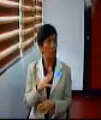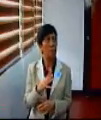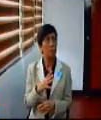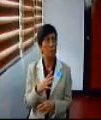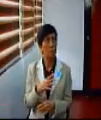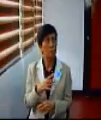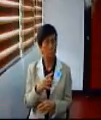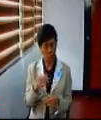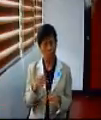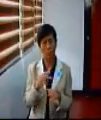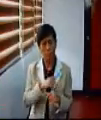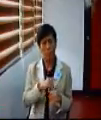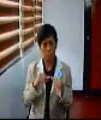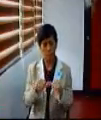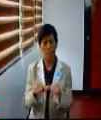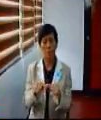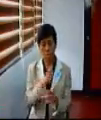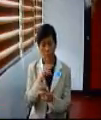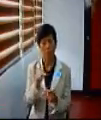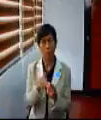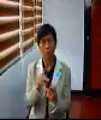Please proceed. That's perfectly all right.